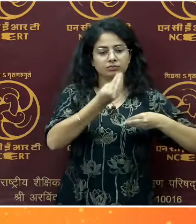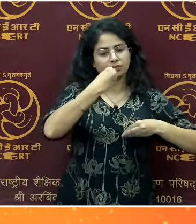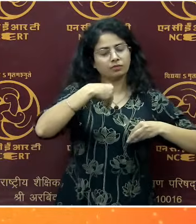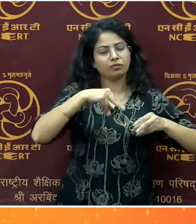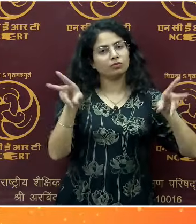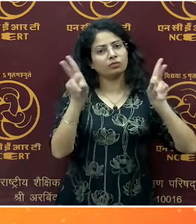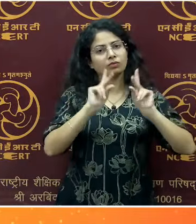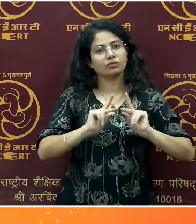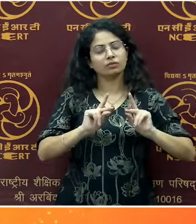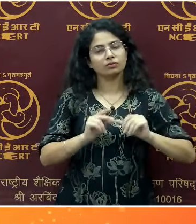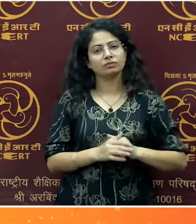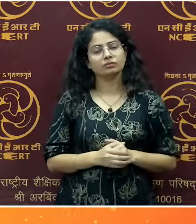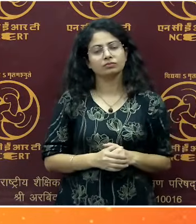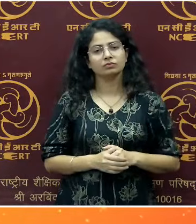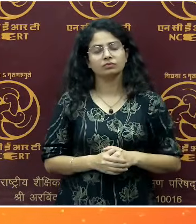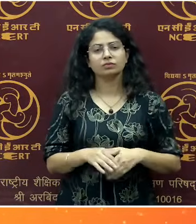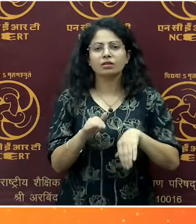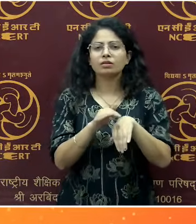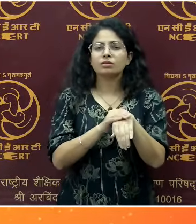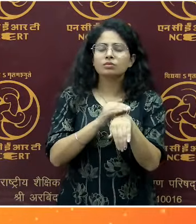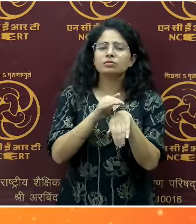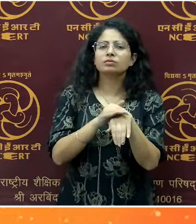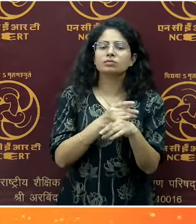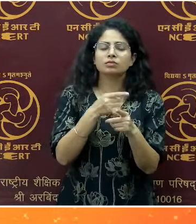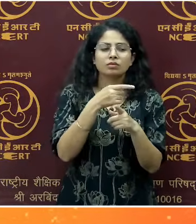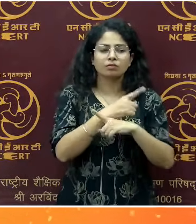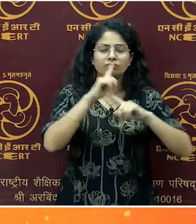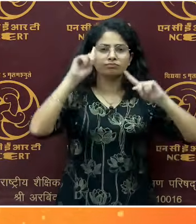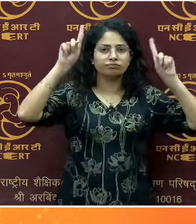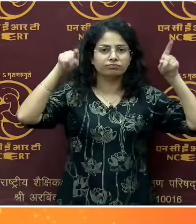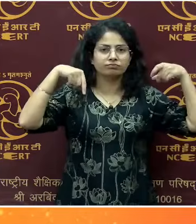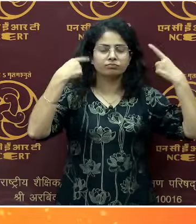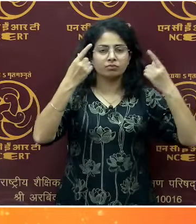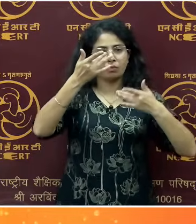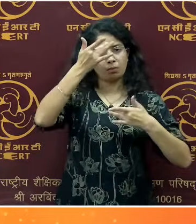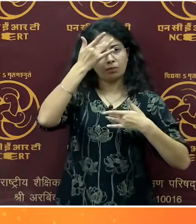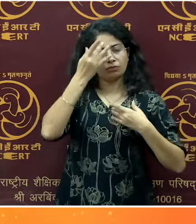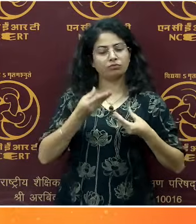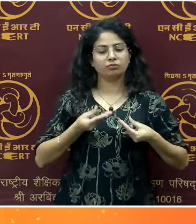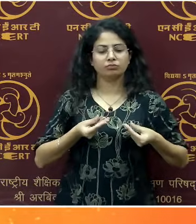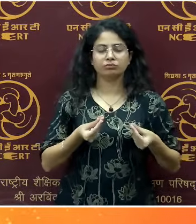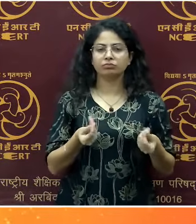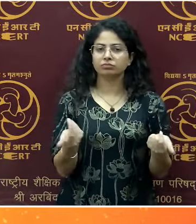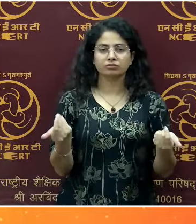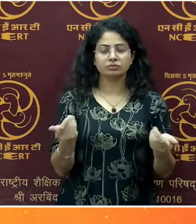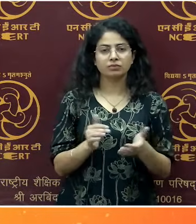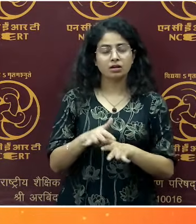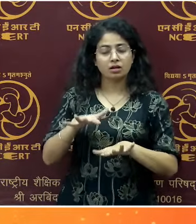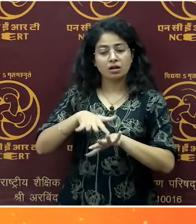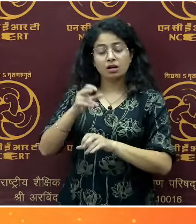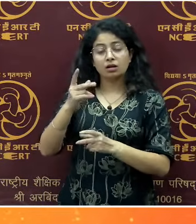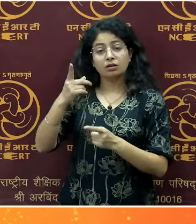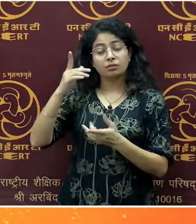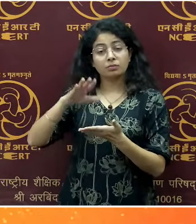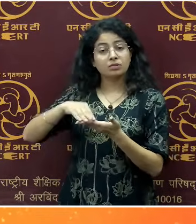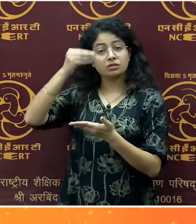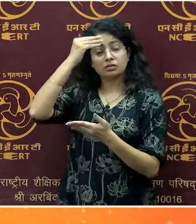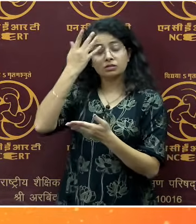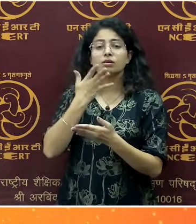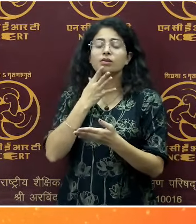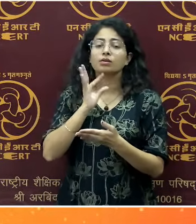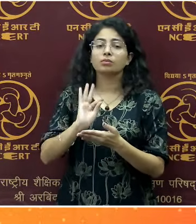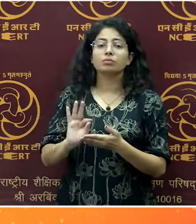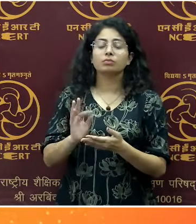once again. Slowly the old stag recovered from the illness. The animals learned the most